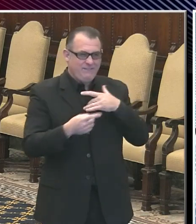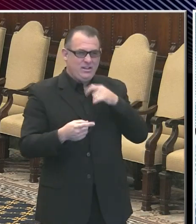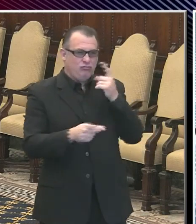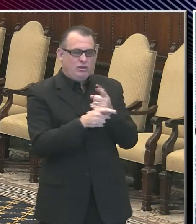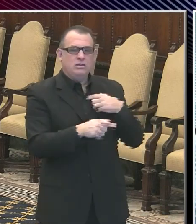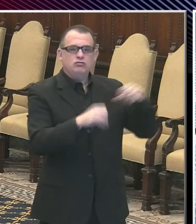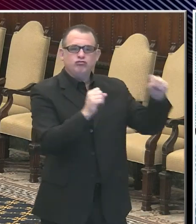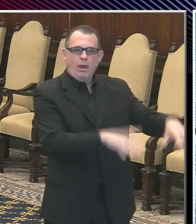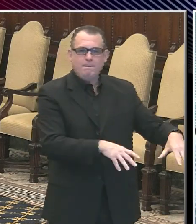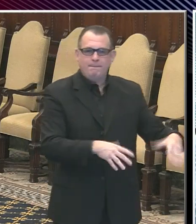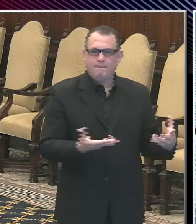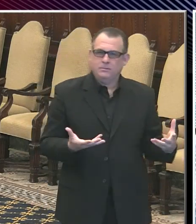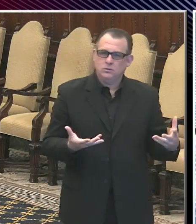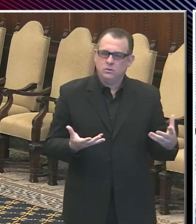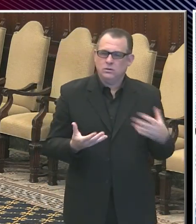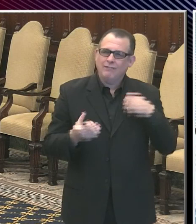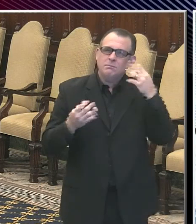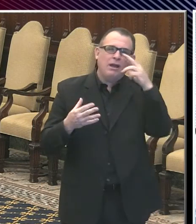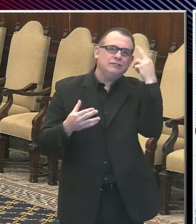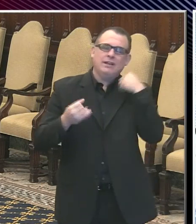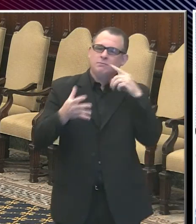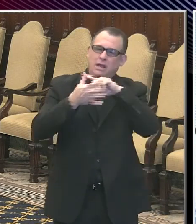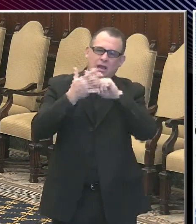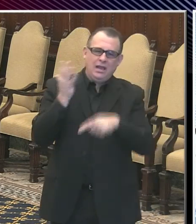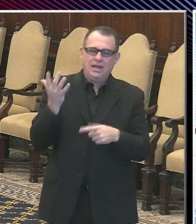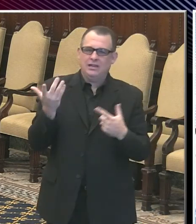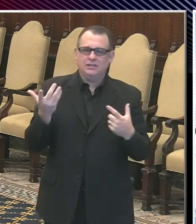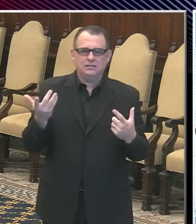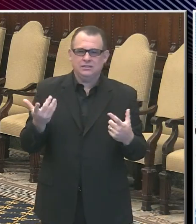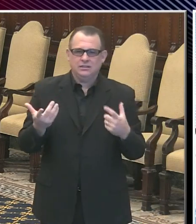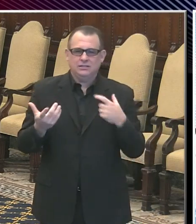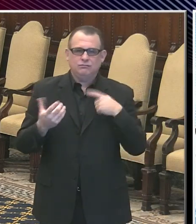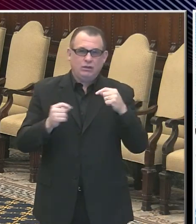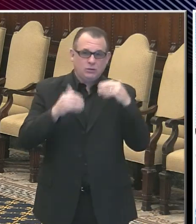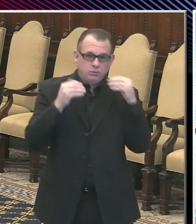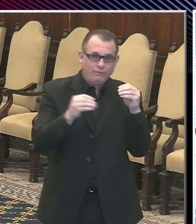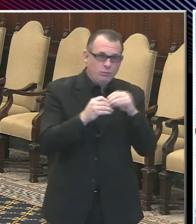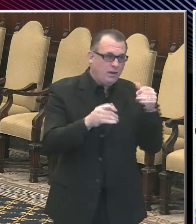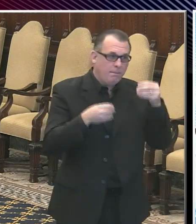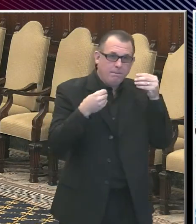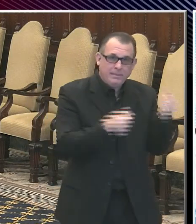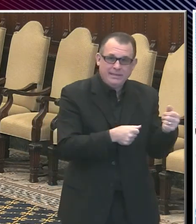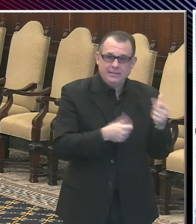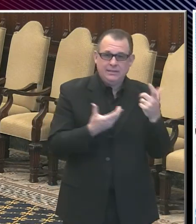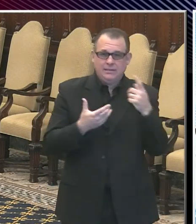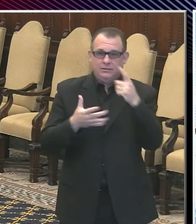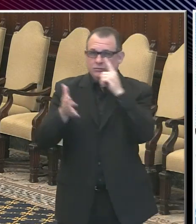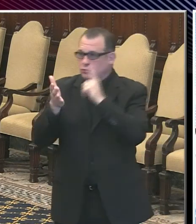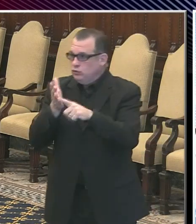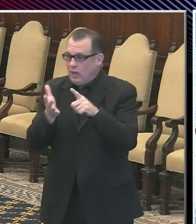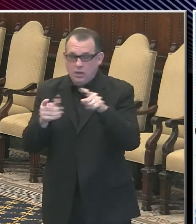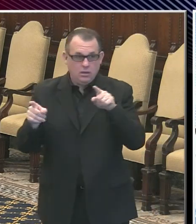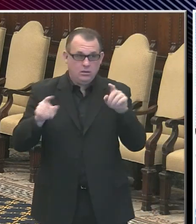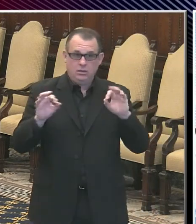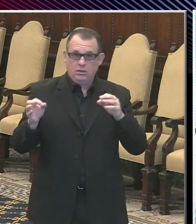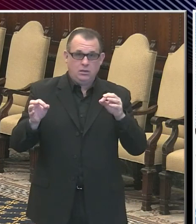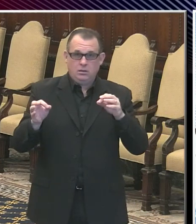all of those things are taken into consideration before we move forward. And there's also checks and balances, right? So it's not just